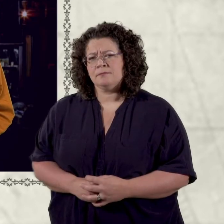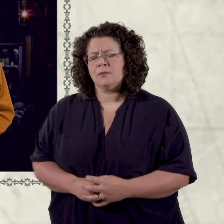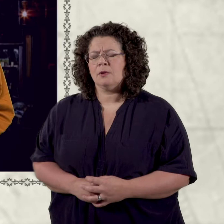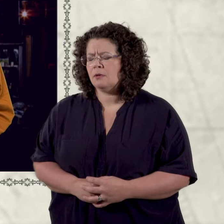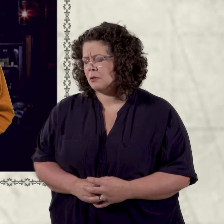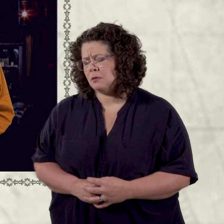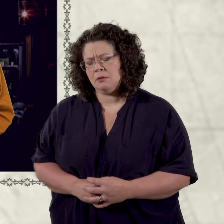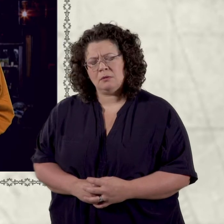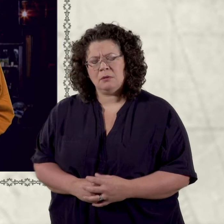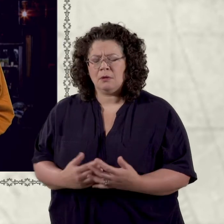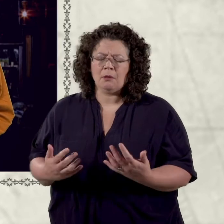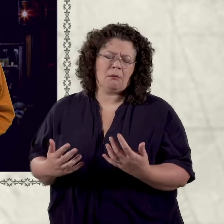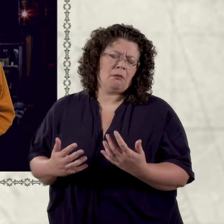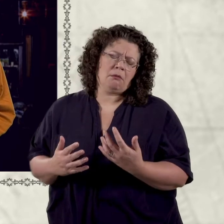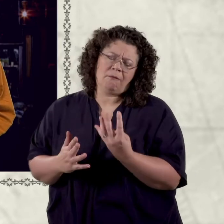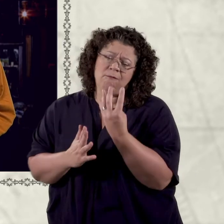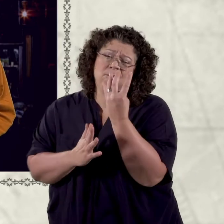Four more hours.